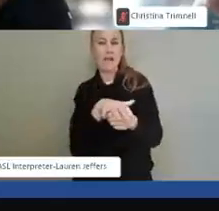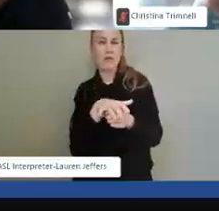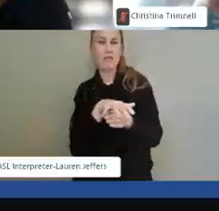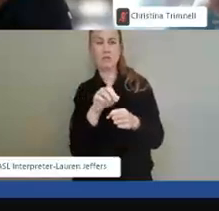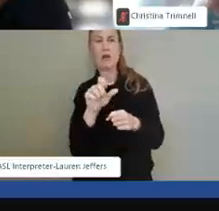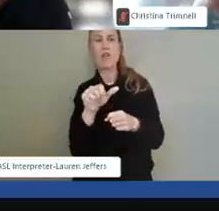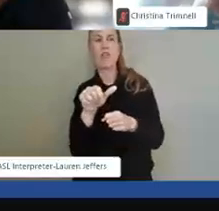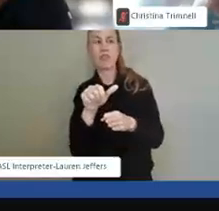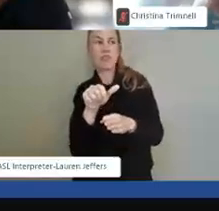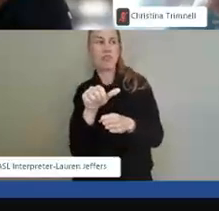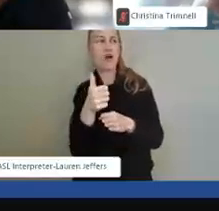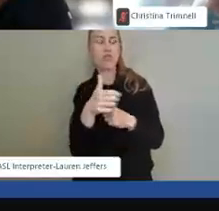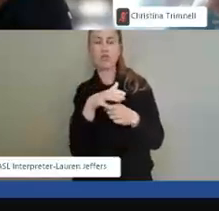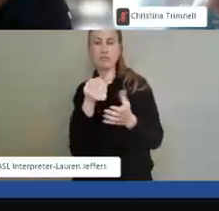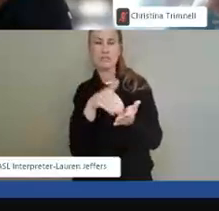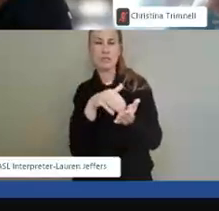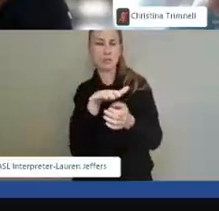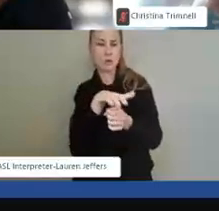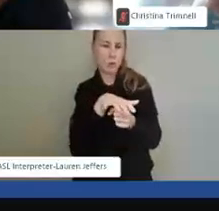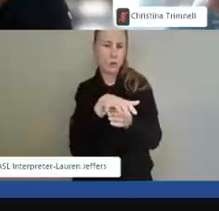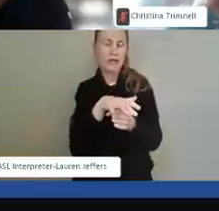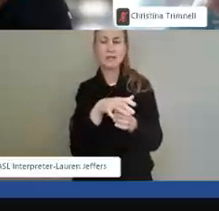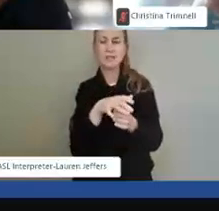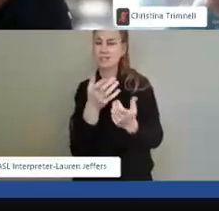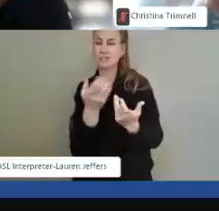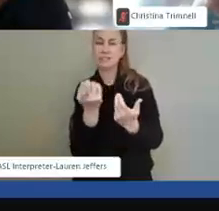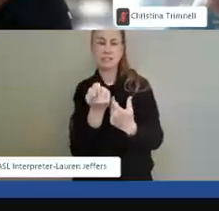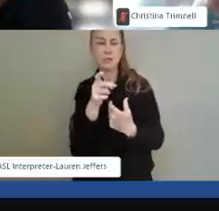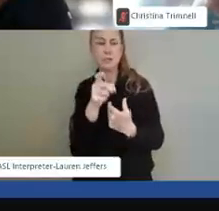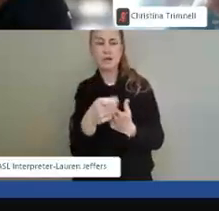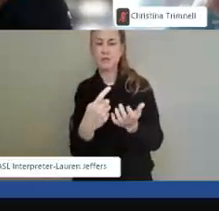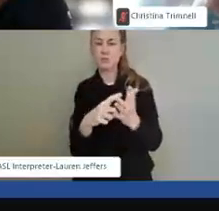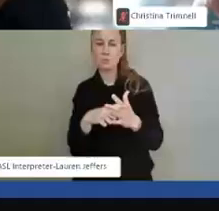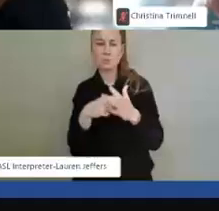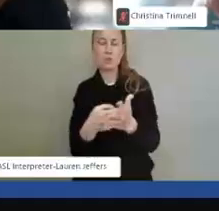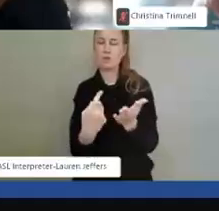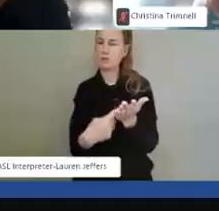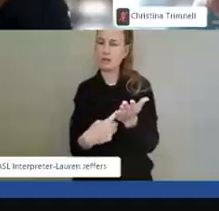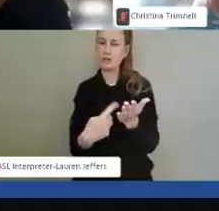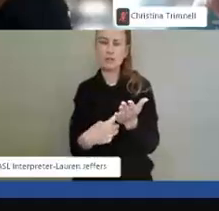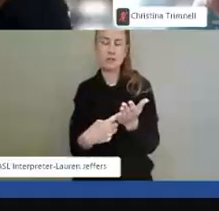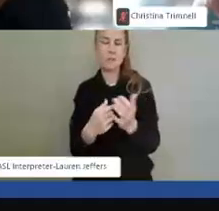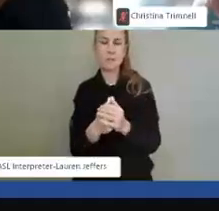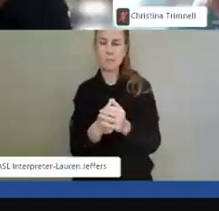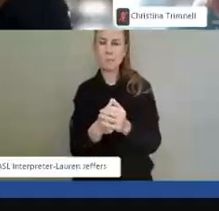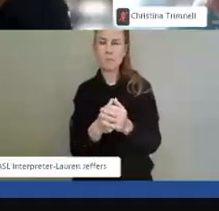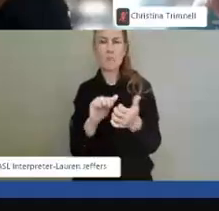It's just going to be one of those things that we have to start talking about the things that really affect